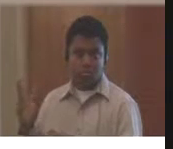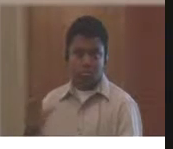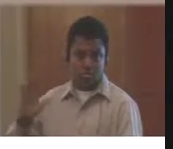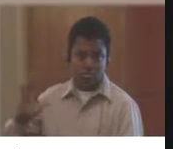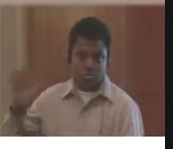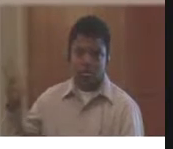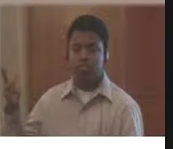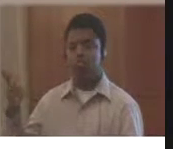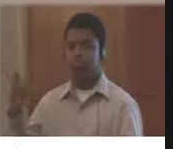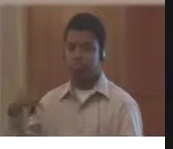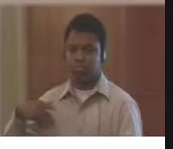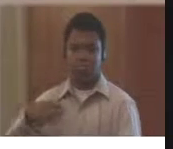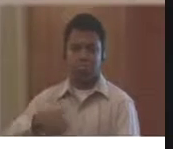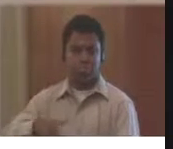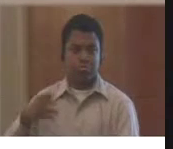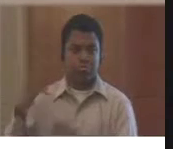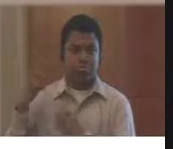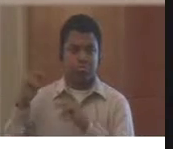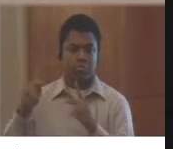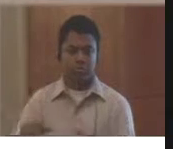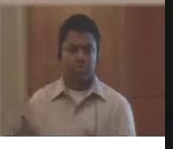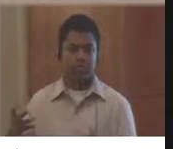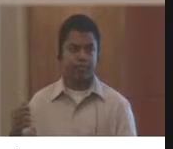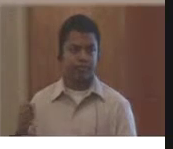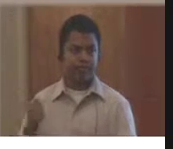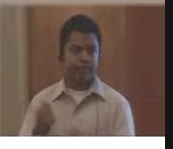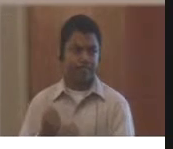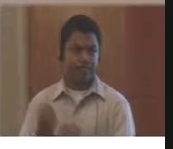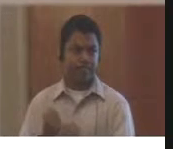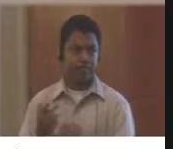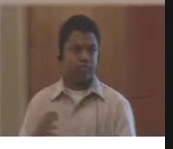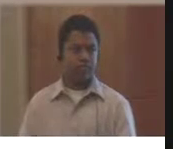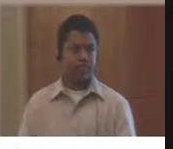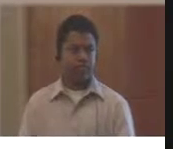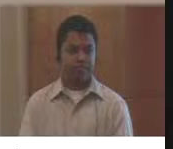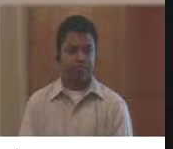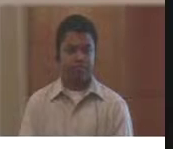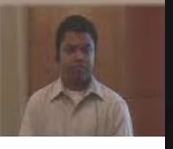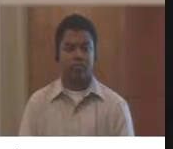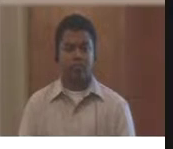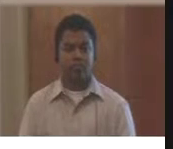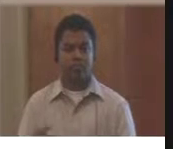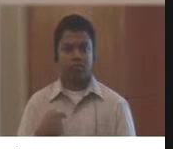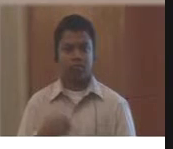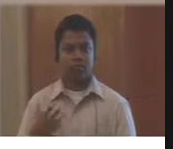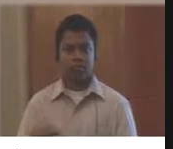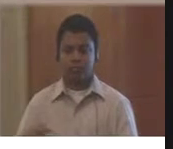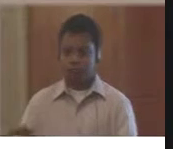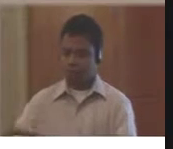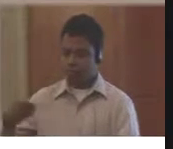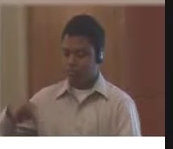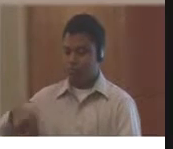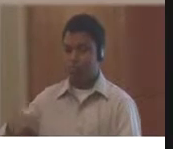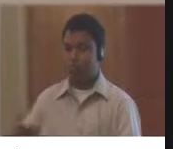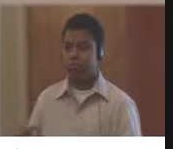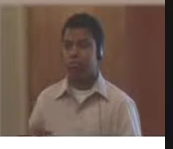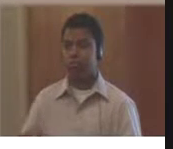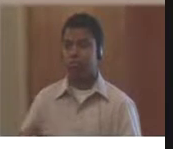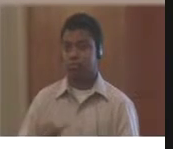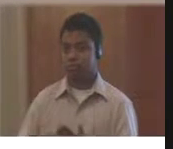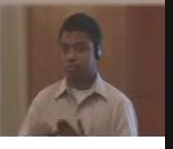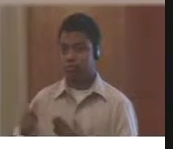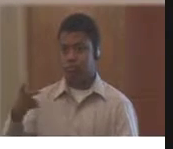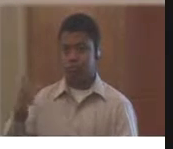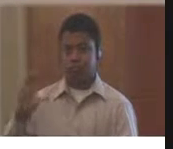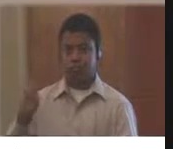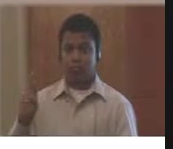an opportunity to do so soon. As I have already received the endorsement by